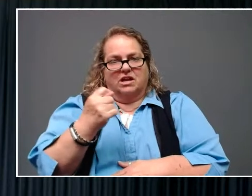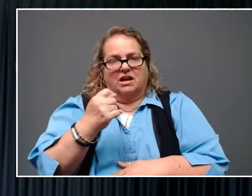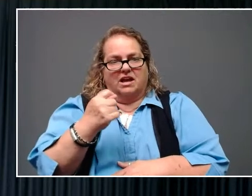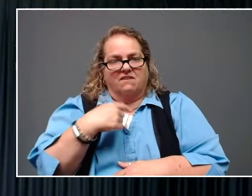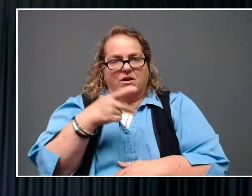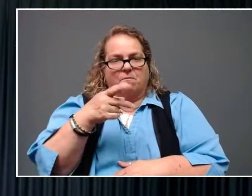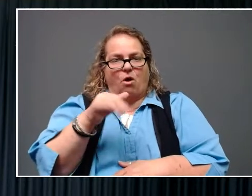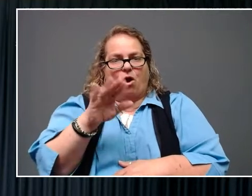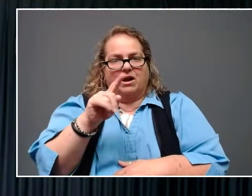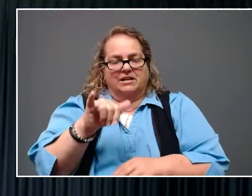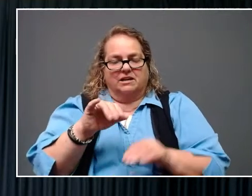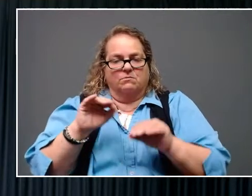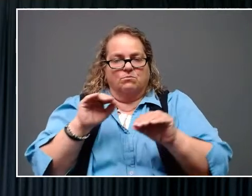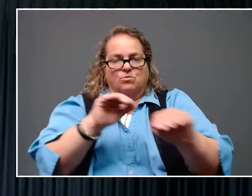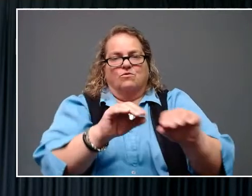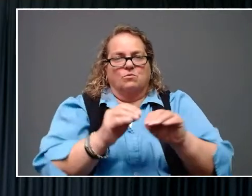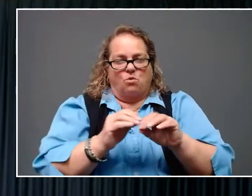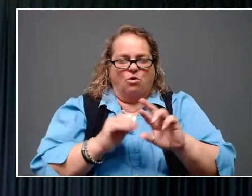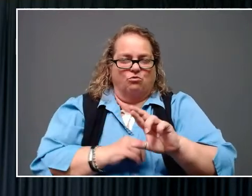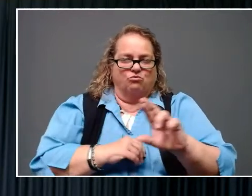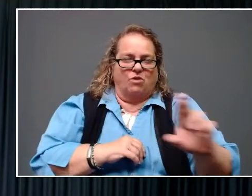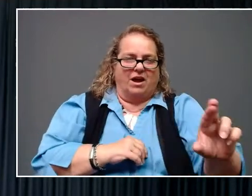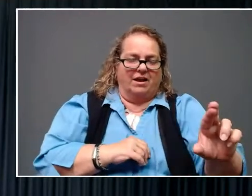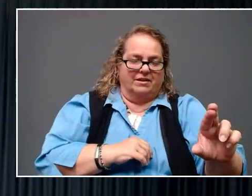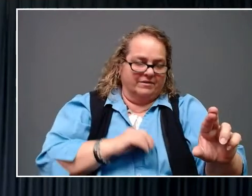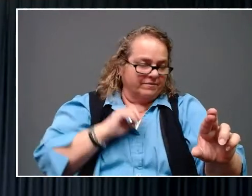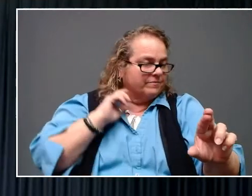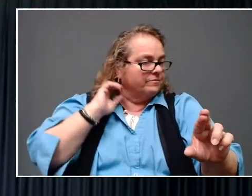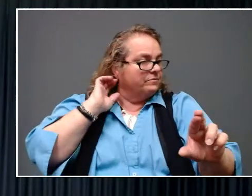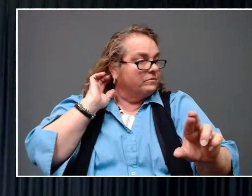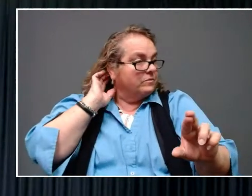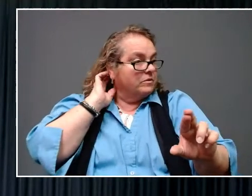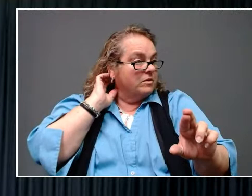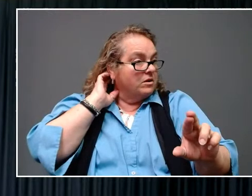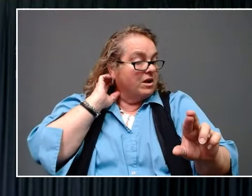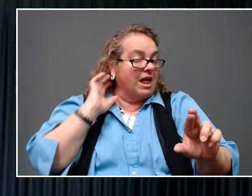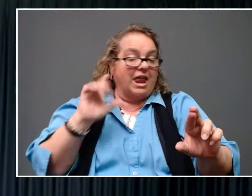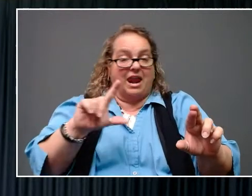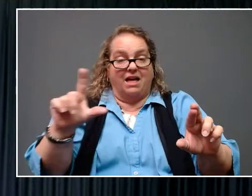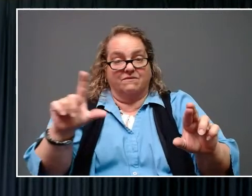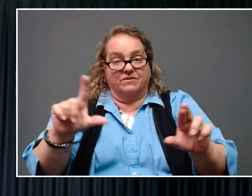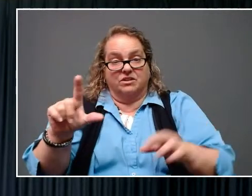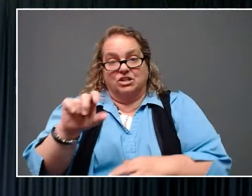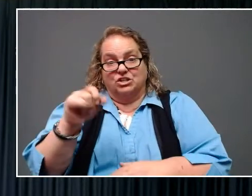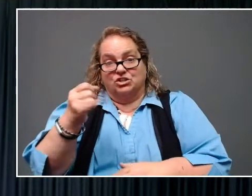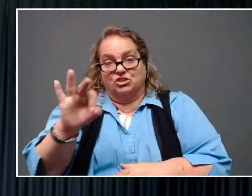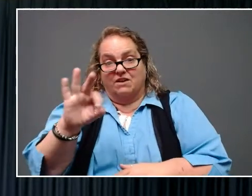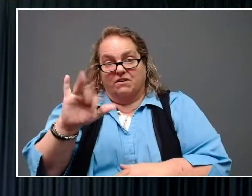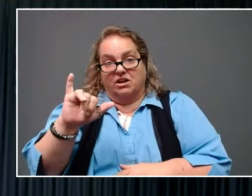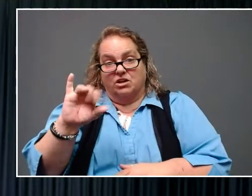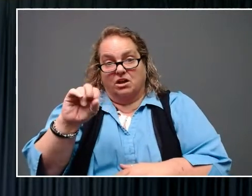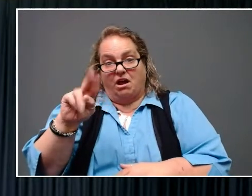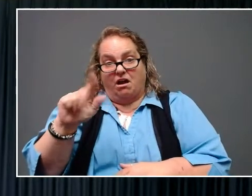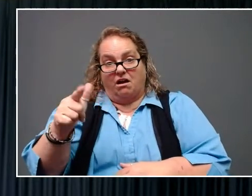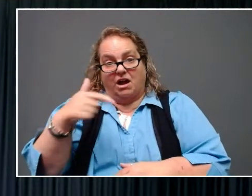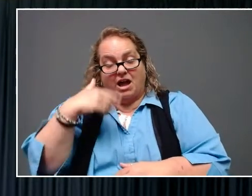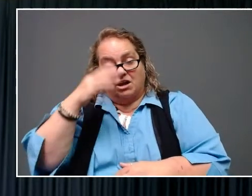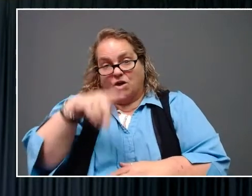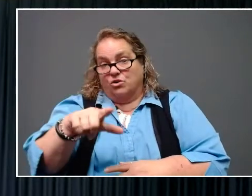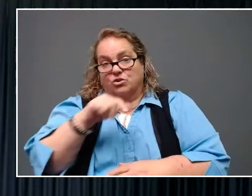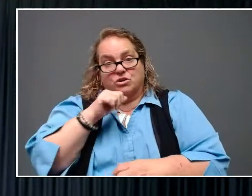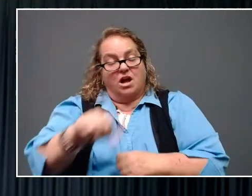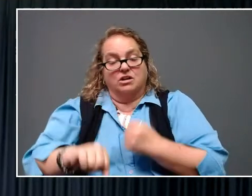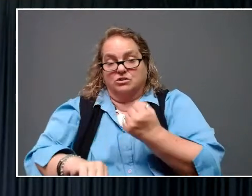right. On the left, there's Jeff Young in the 6th House District, whom I know you're not supporting, but it could